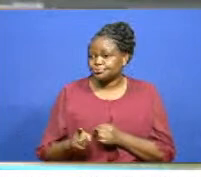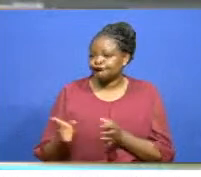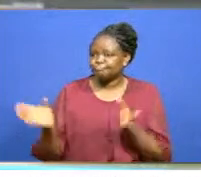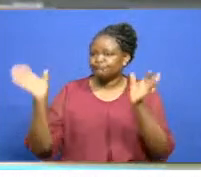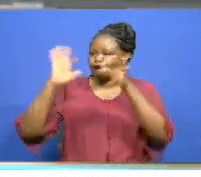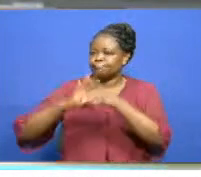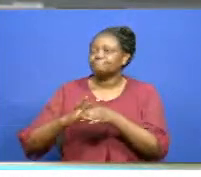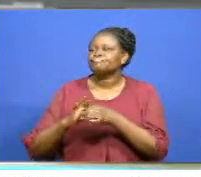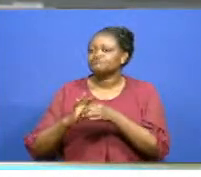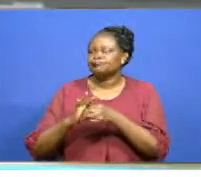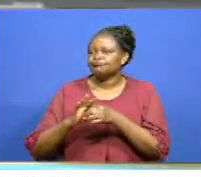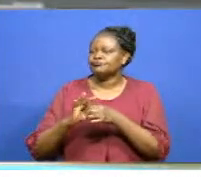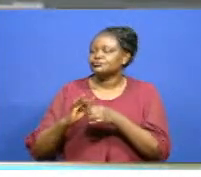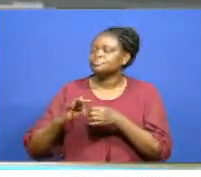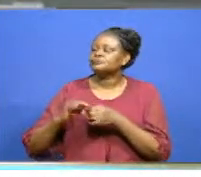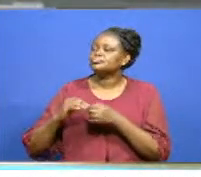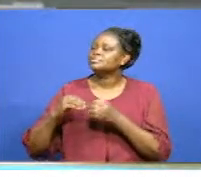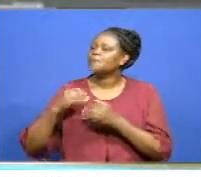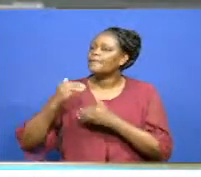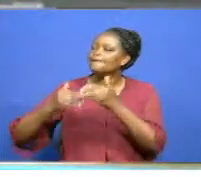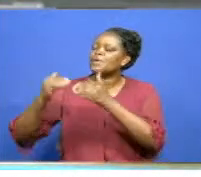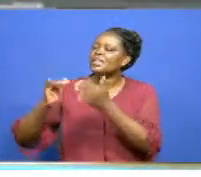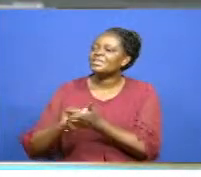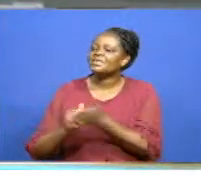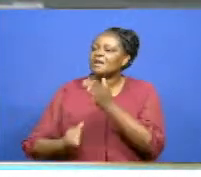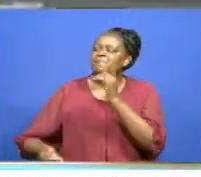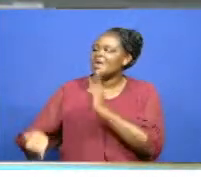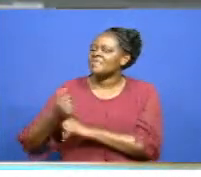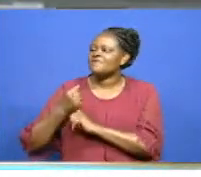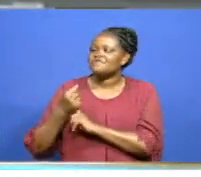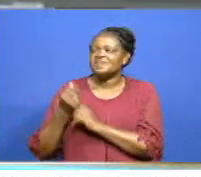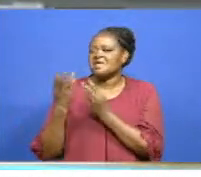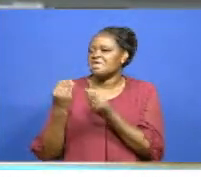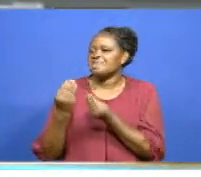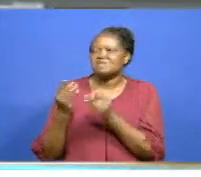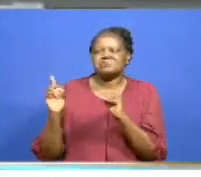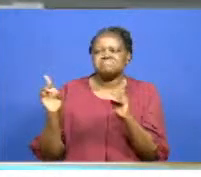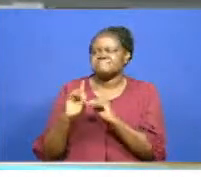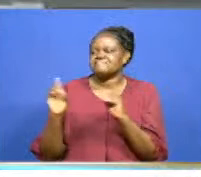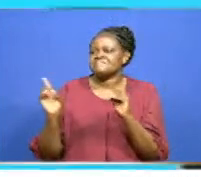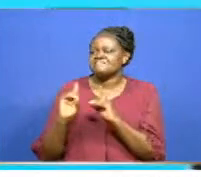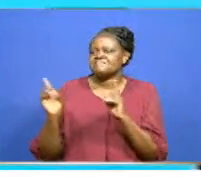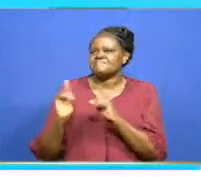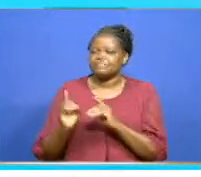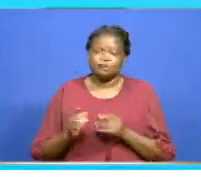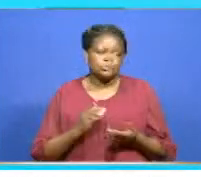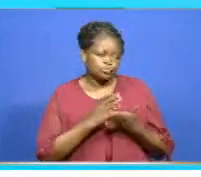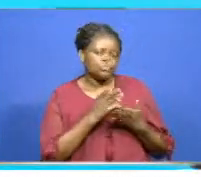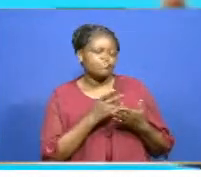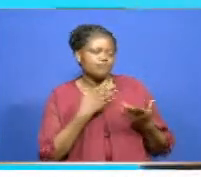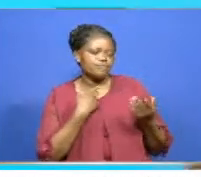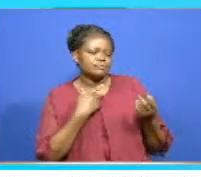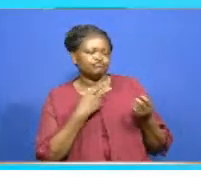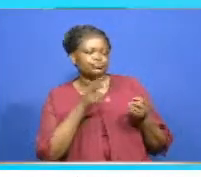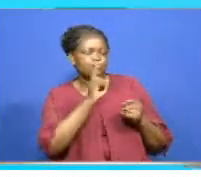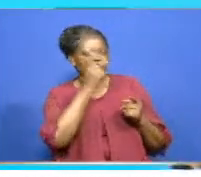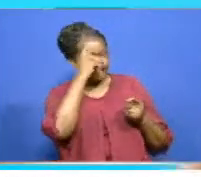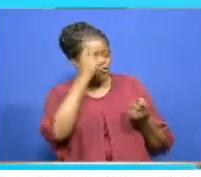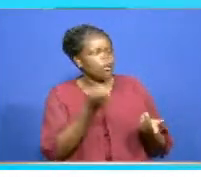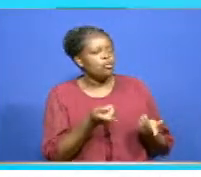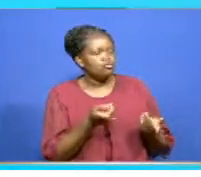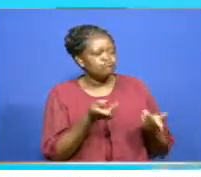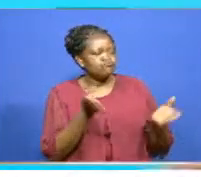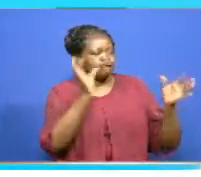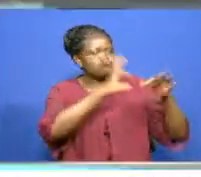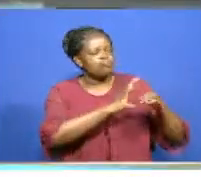unification, therefore, is a process that cannot just be achieved. And they've been seeking unification for quite a while. Yeah, so it